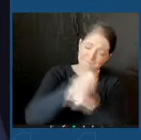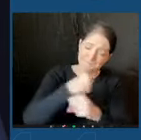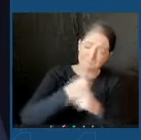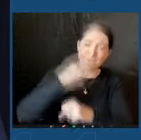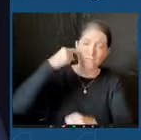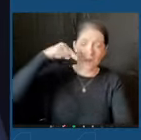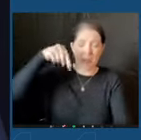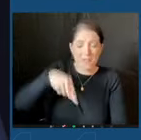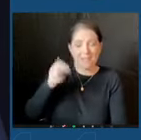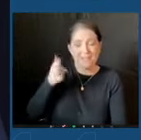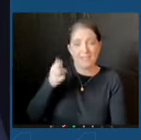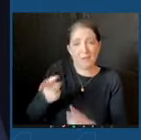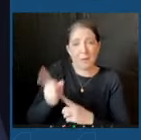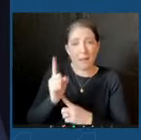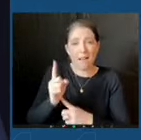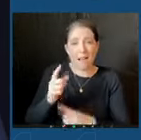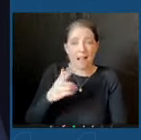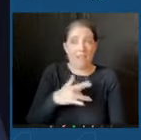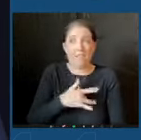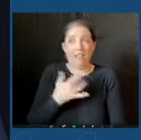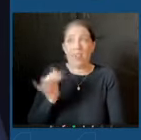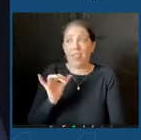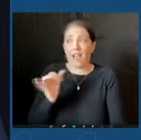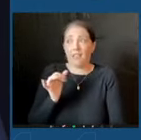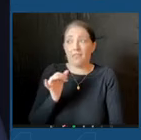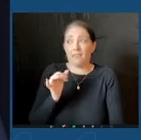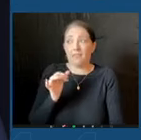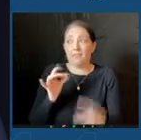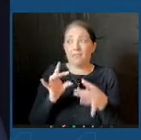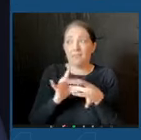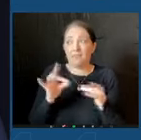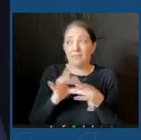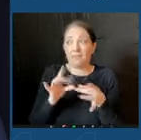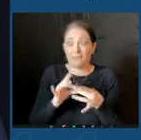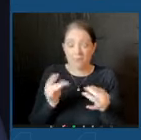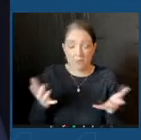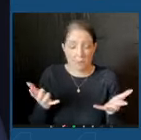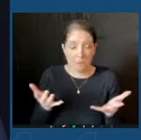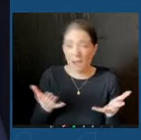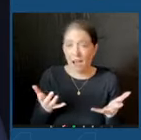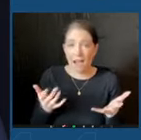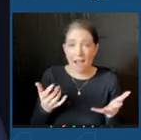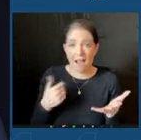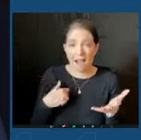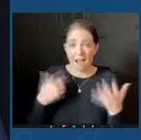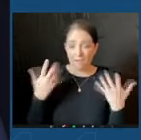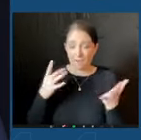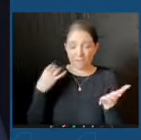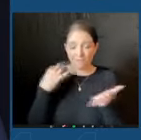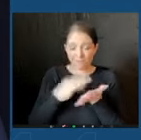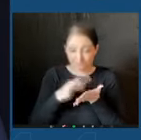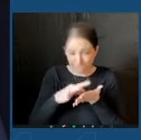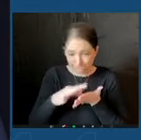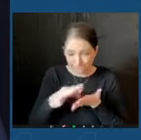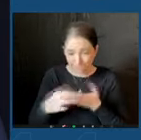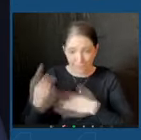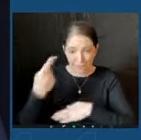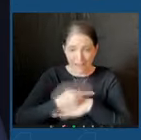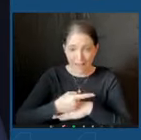feel almost at a loss for what to say. I've counted the days publicly since Sammy